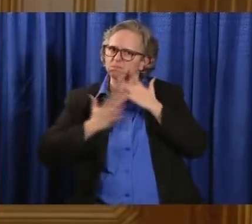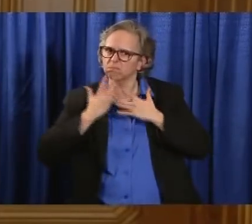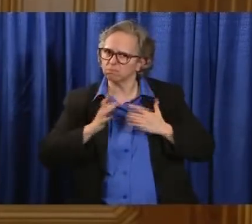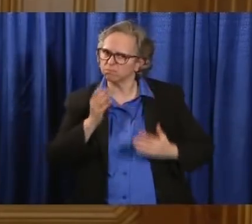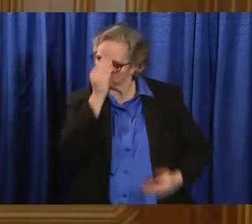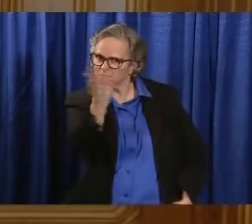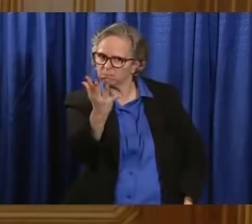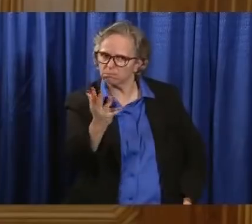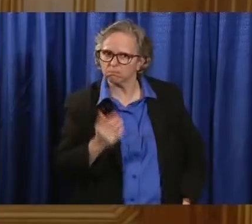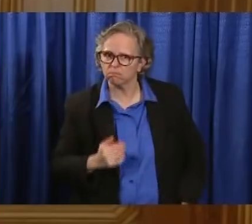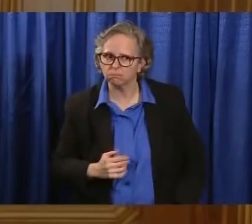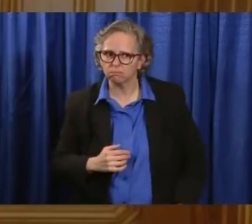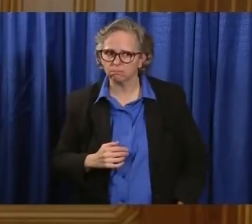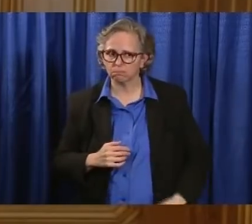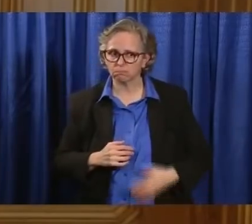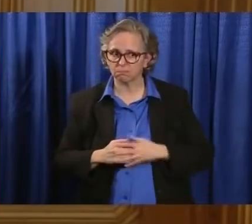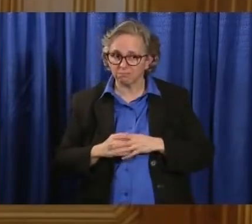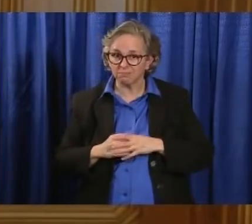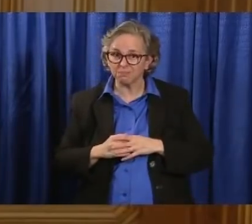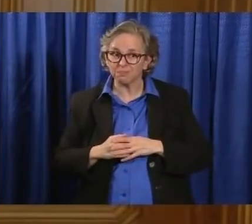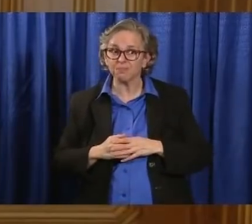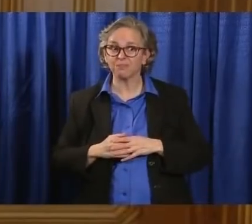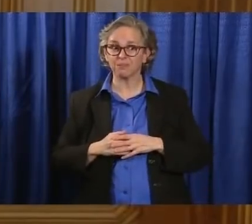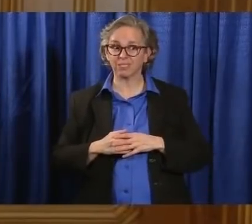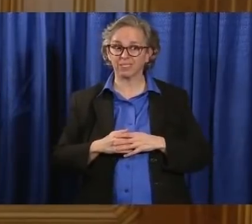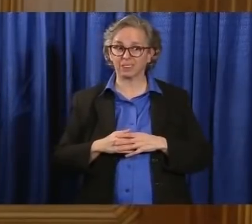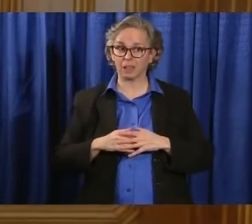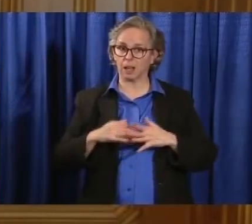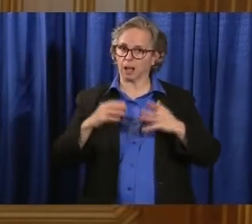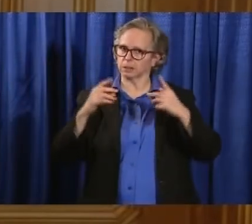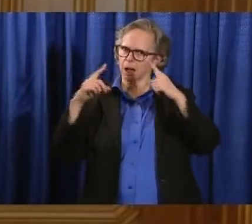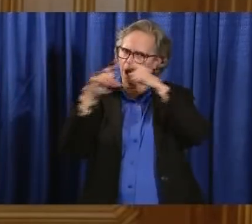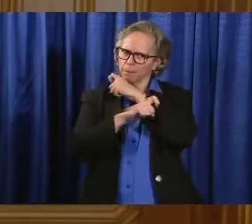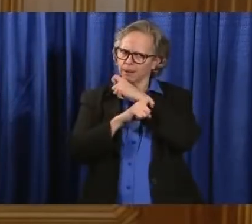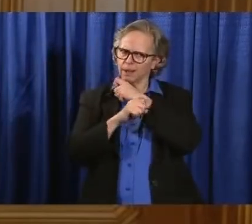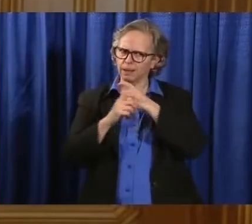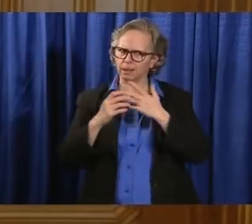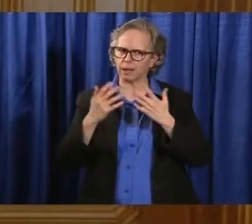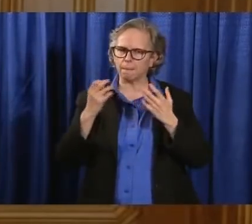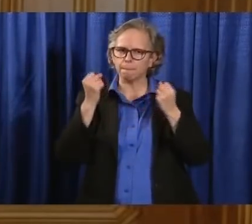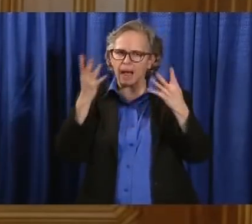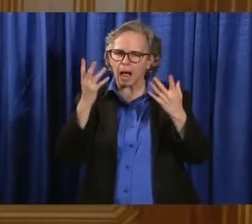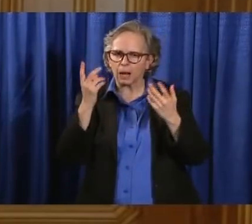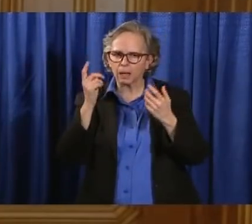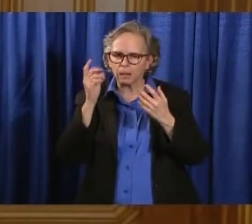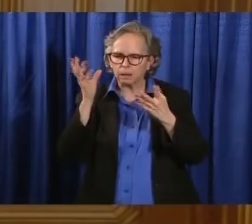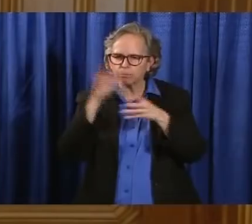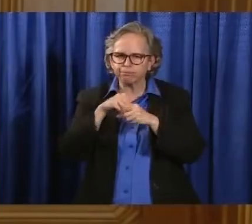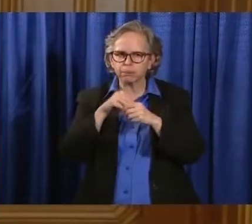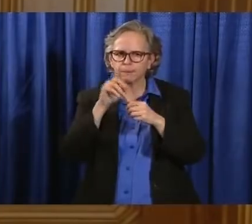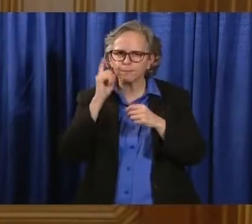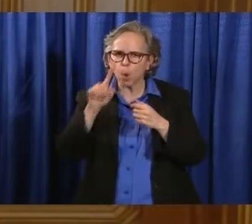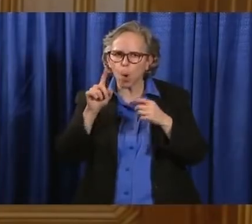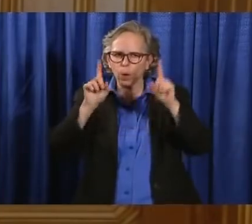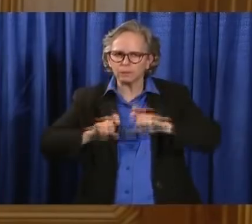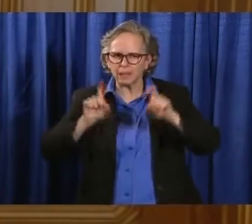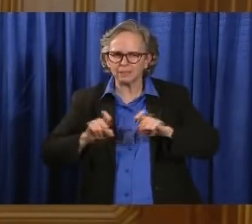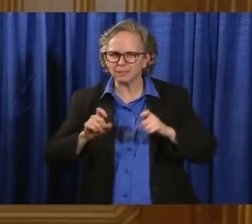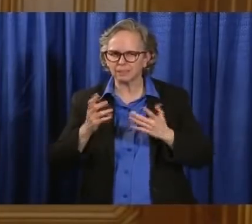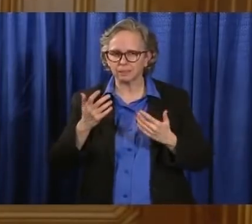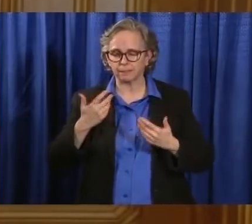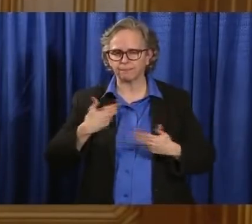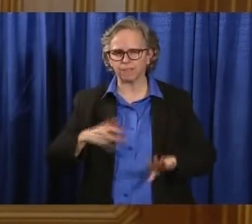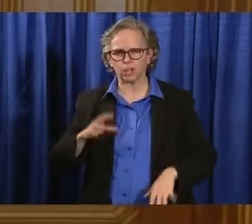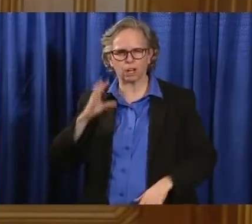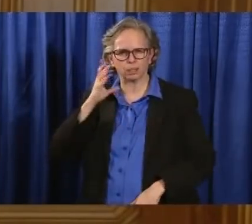of different moving parts, a lot of variables. And I went through that today, and when I talked about, I'm looking